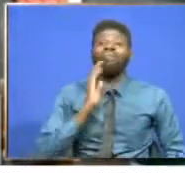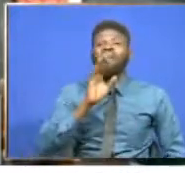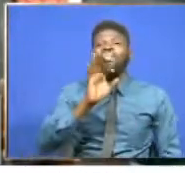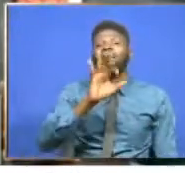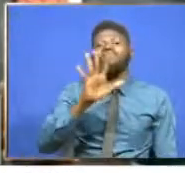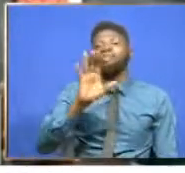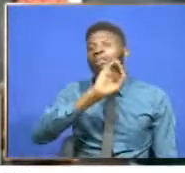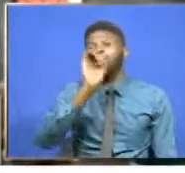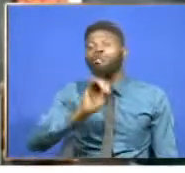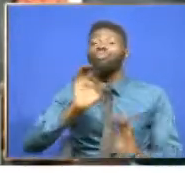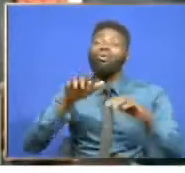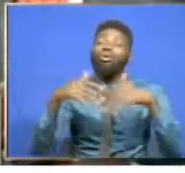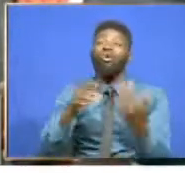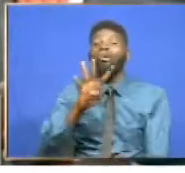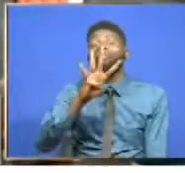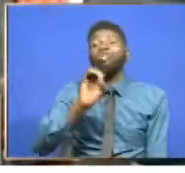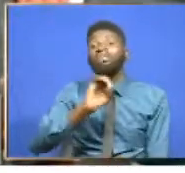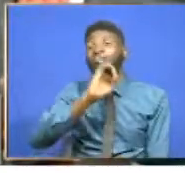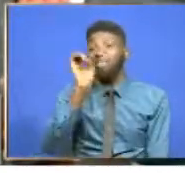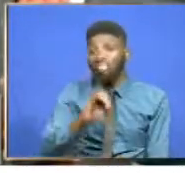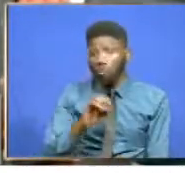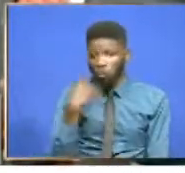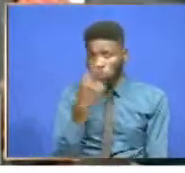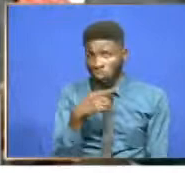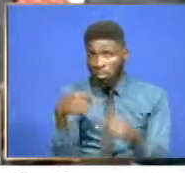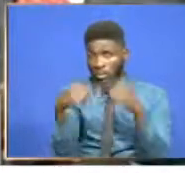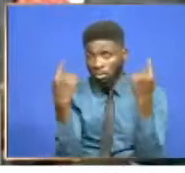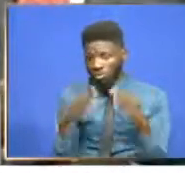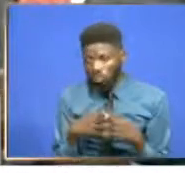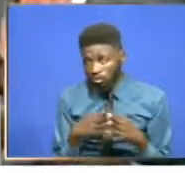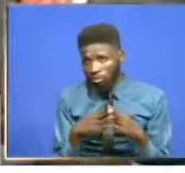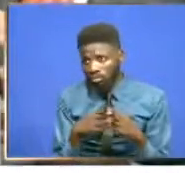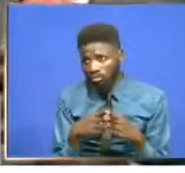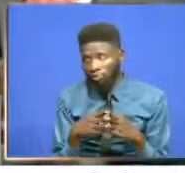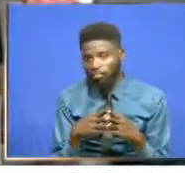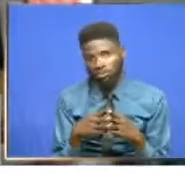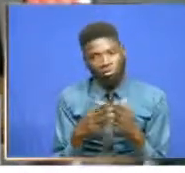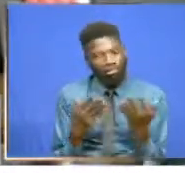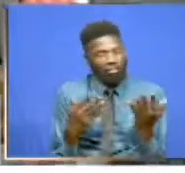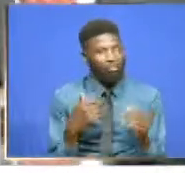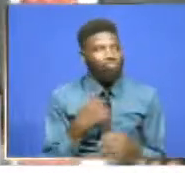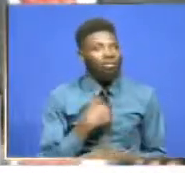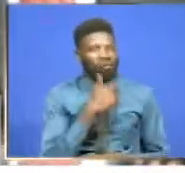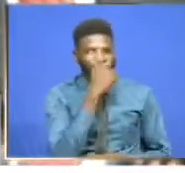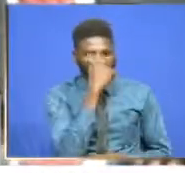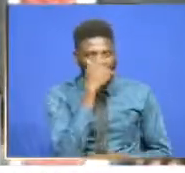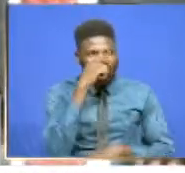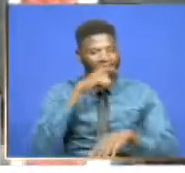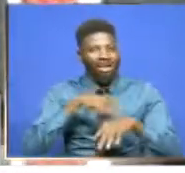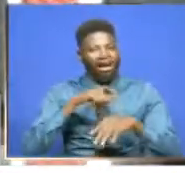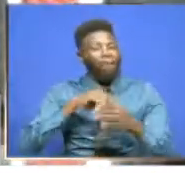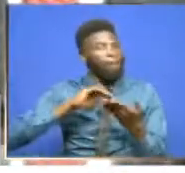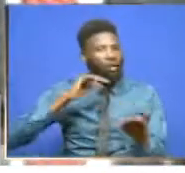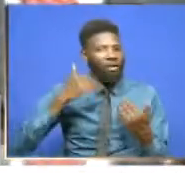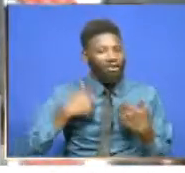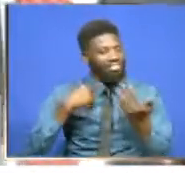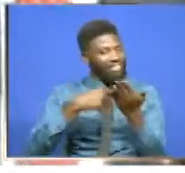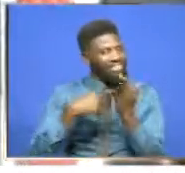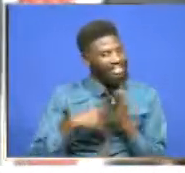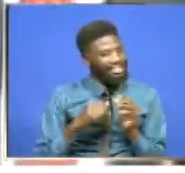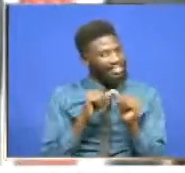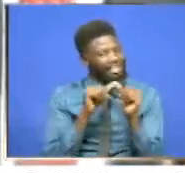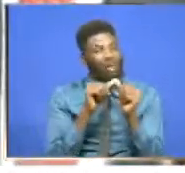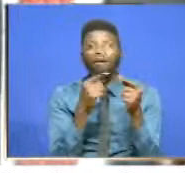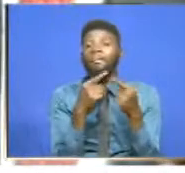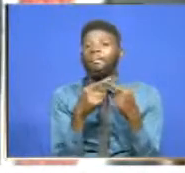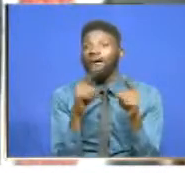or 40% to the counties, would that be disputed by anyone? They will give 40%. Right. I wish we had more time for this conversation. 40%. But